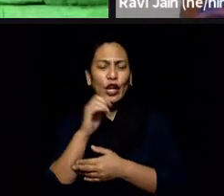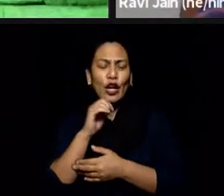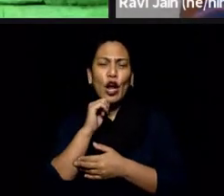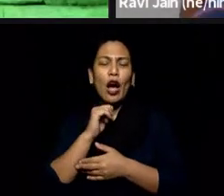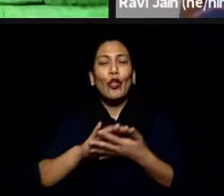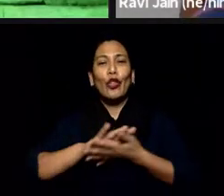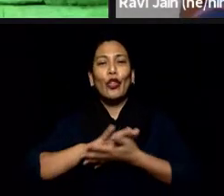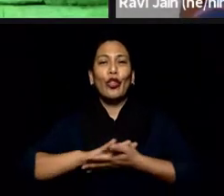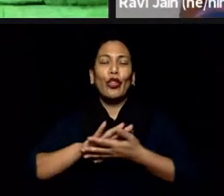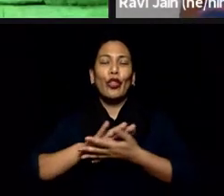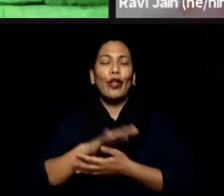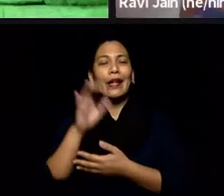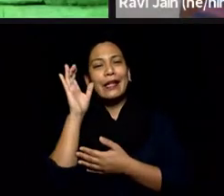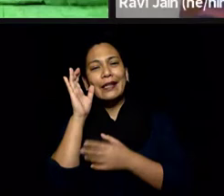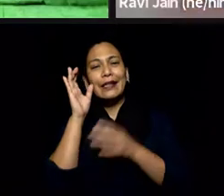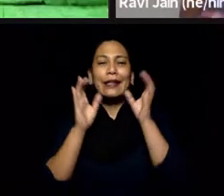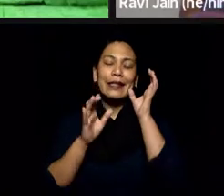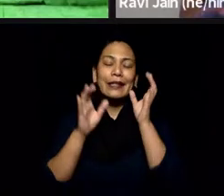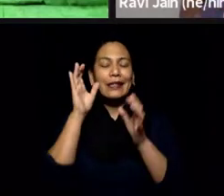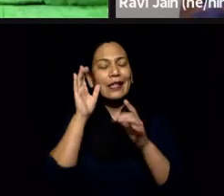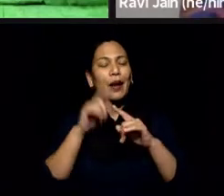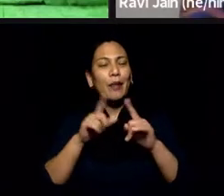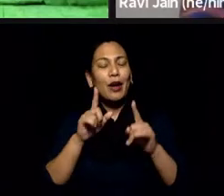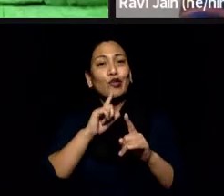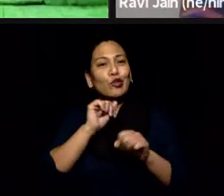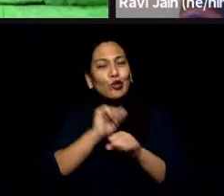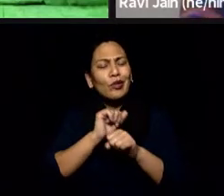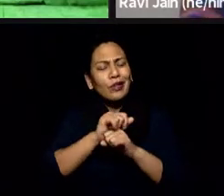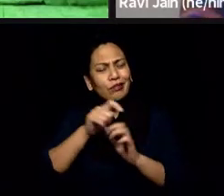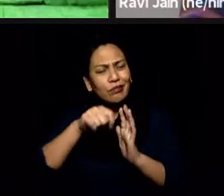bullshit listening that I feel is happening, which we'll talk about.